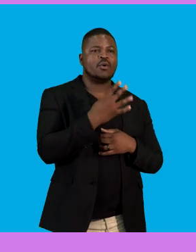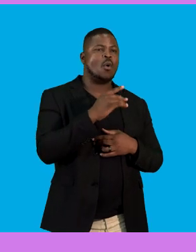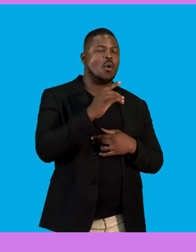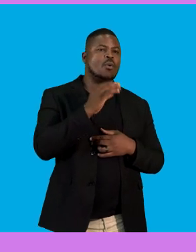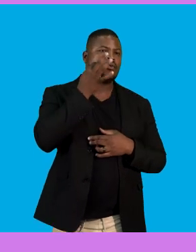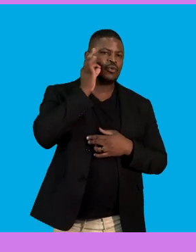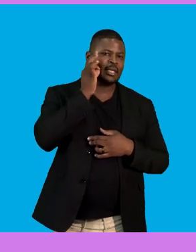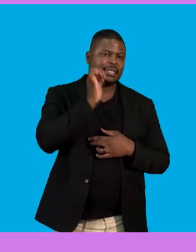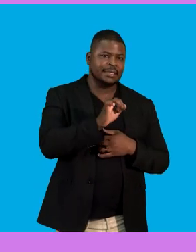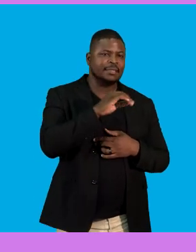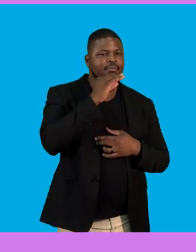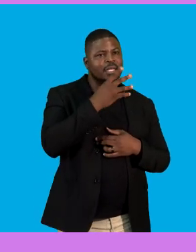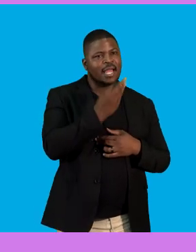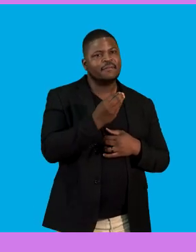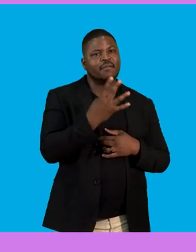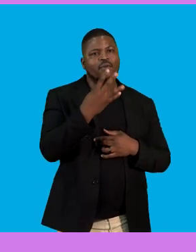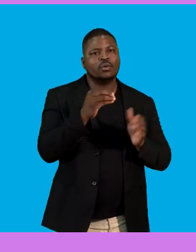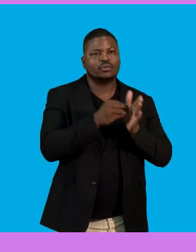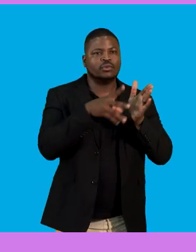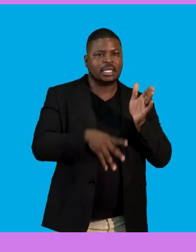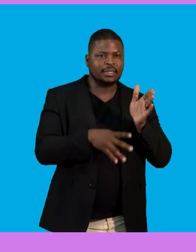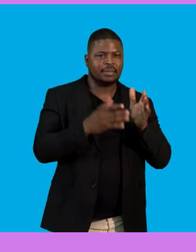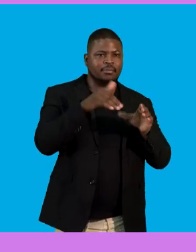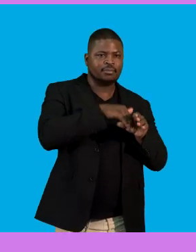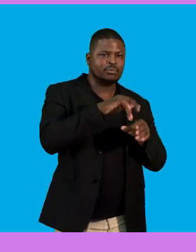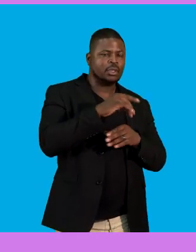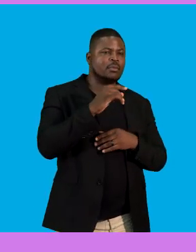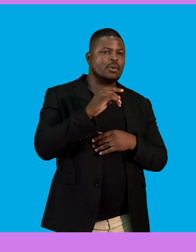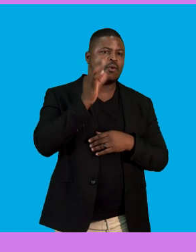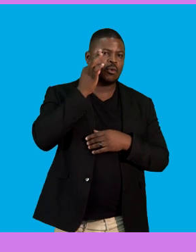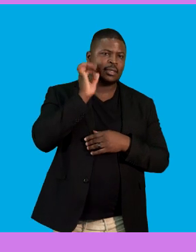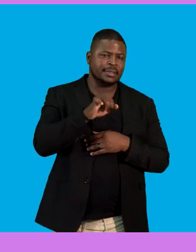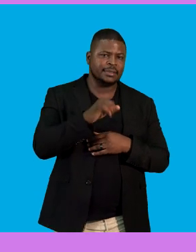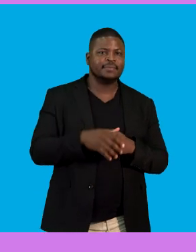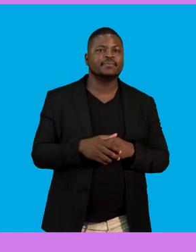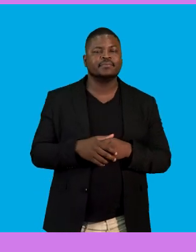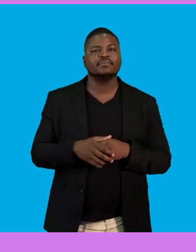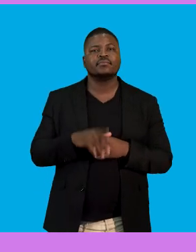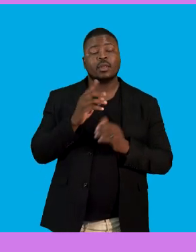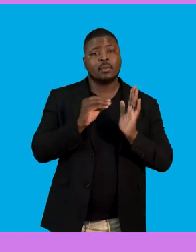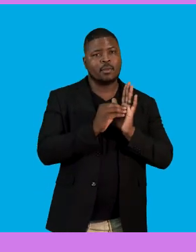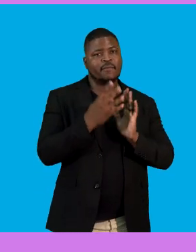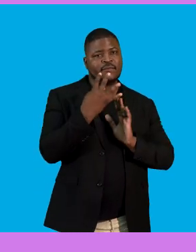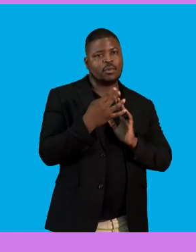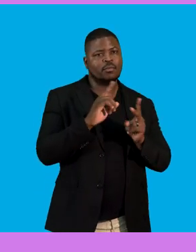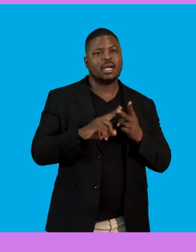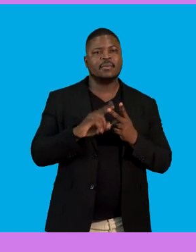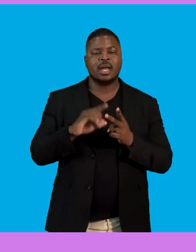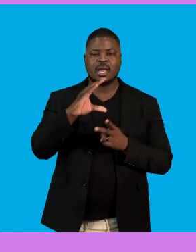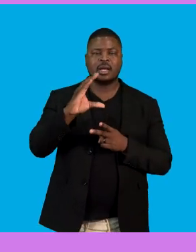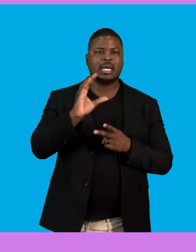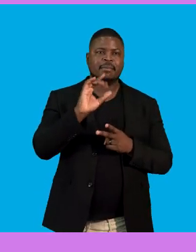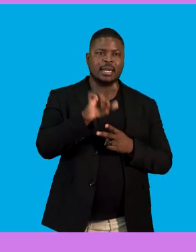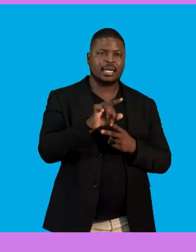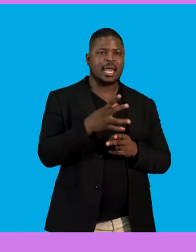candies. It means there's 4 learners that like the candies. So it means it's going to be 4. And then for the caramel, we're going to